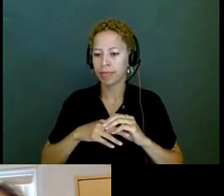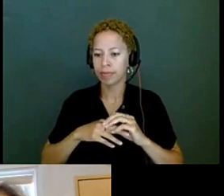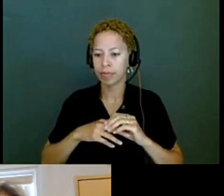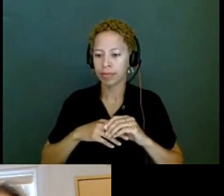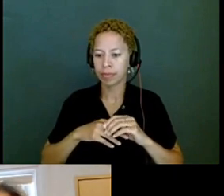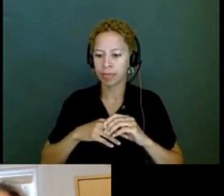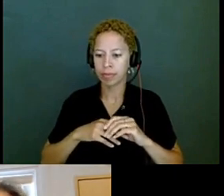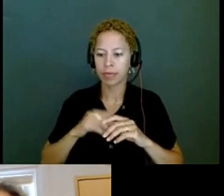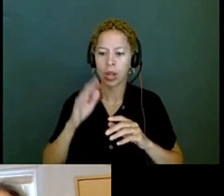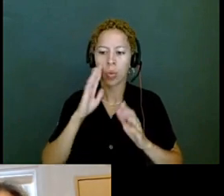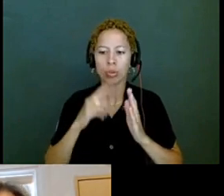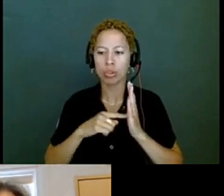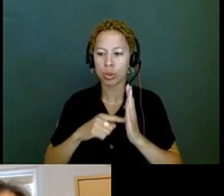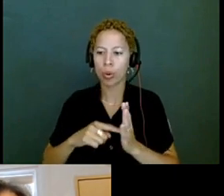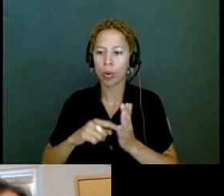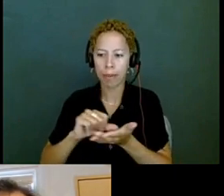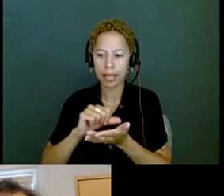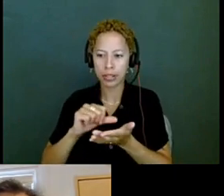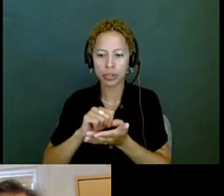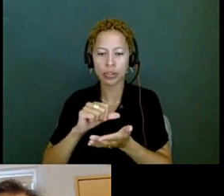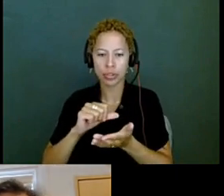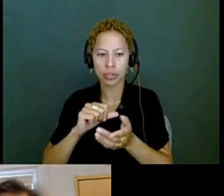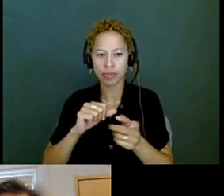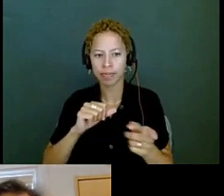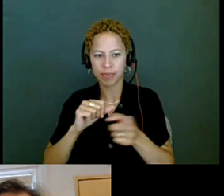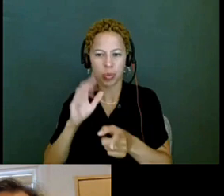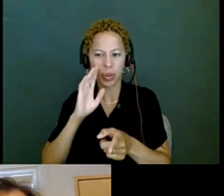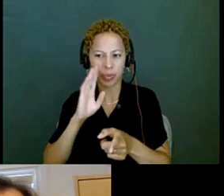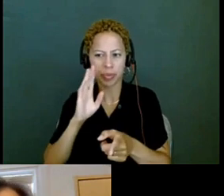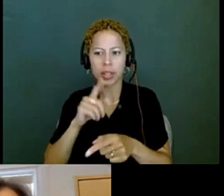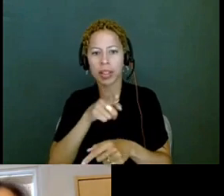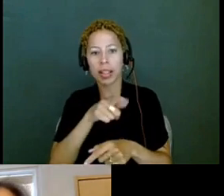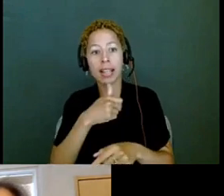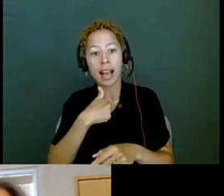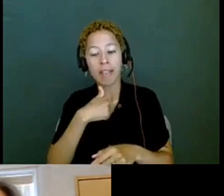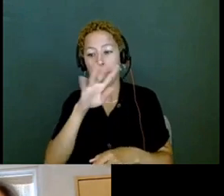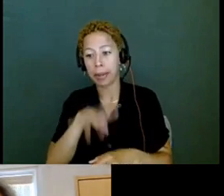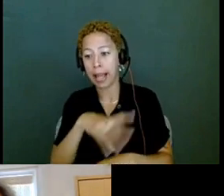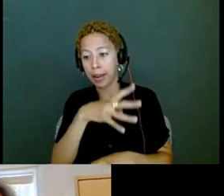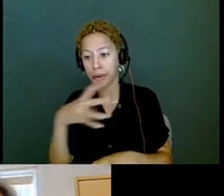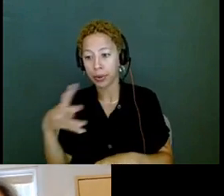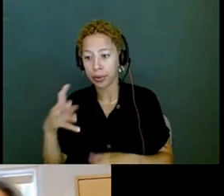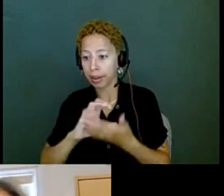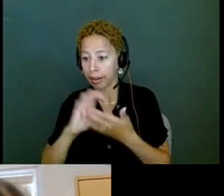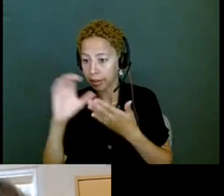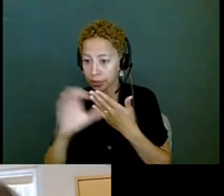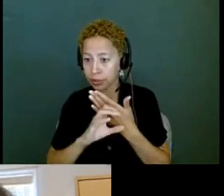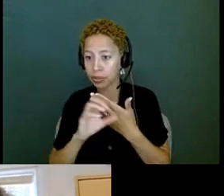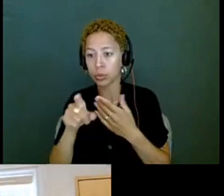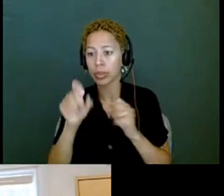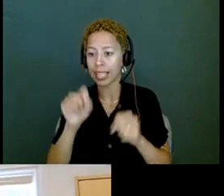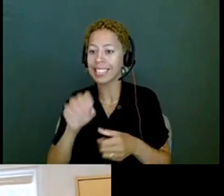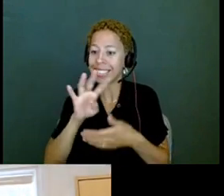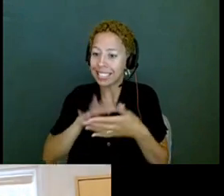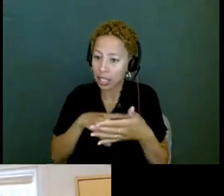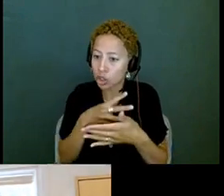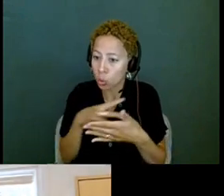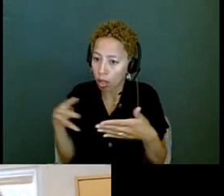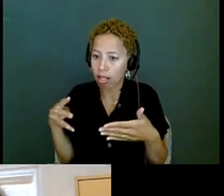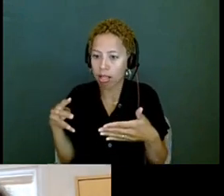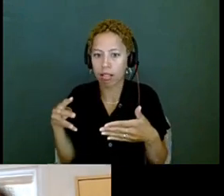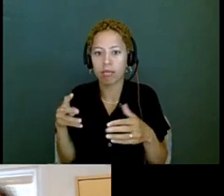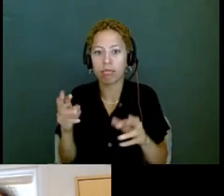you in person when I'm sharing my screen in a few minutes. This here is a planner, so you can actually schedule your posts from